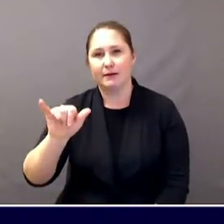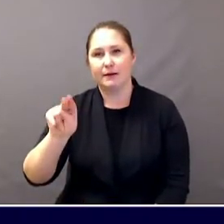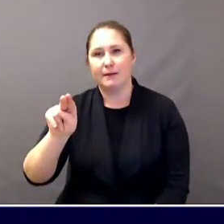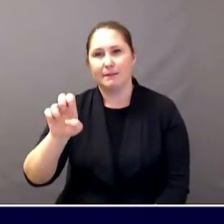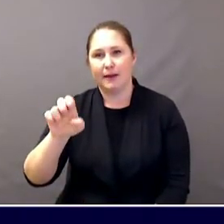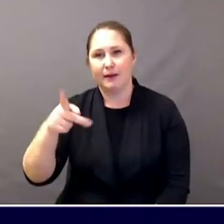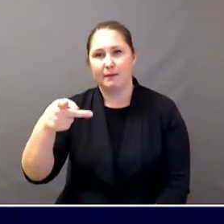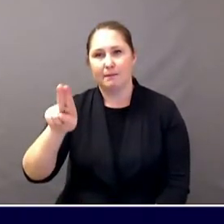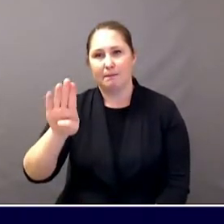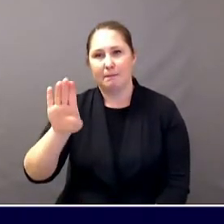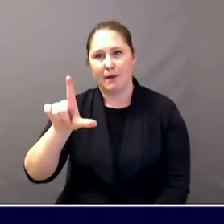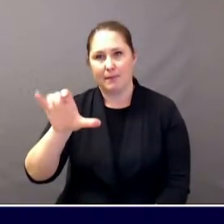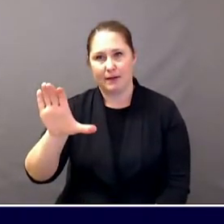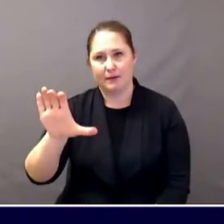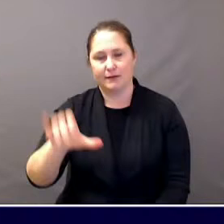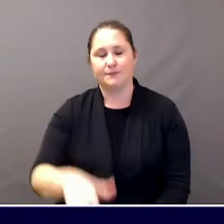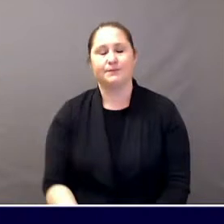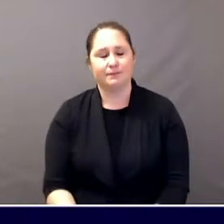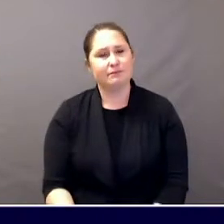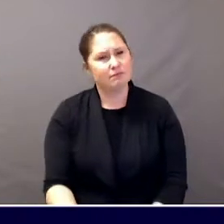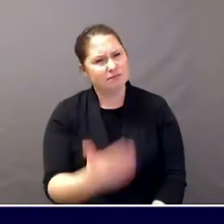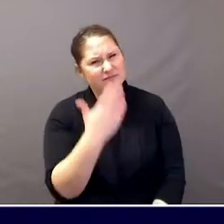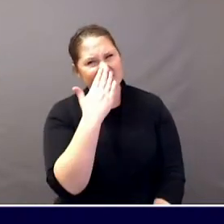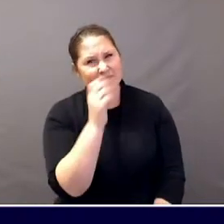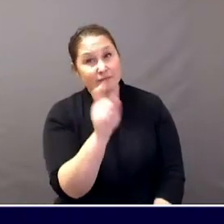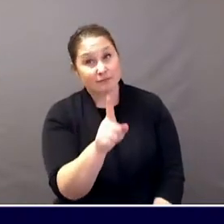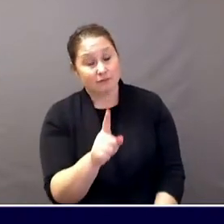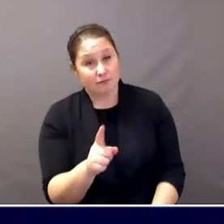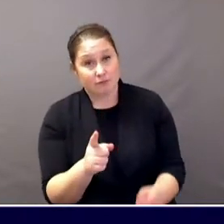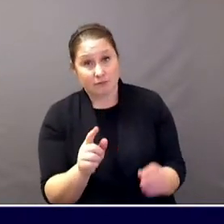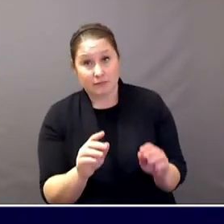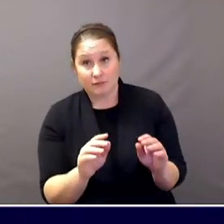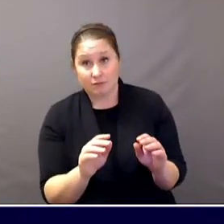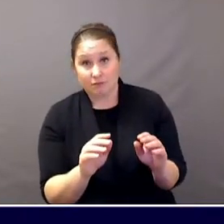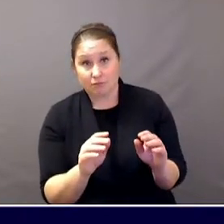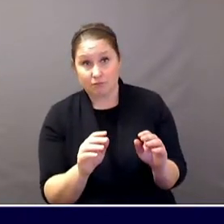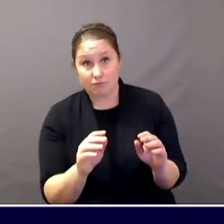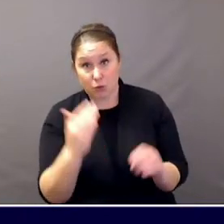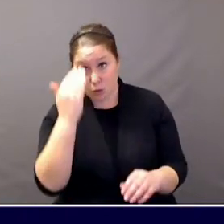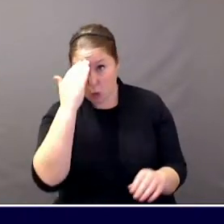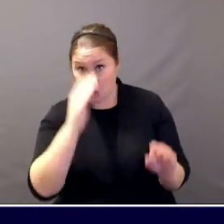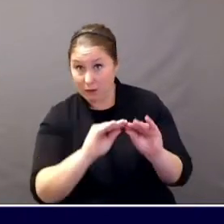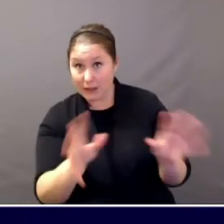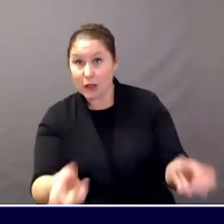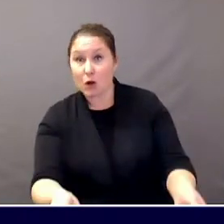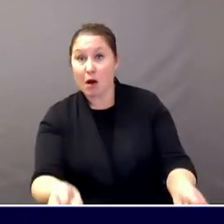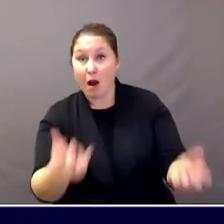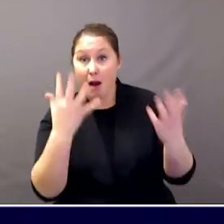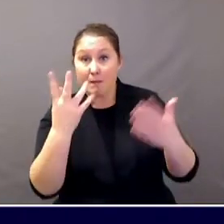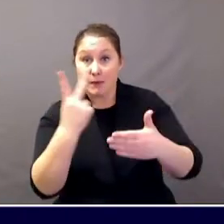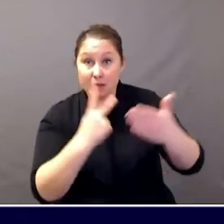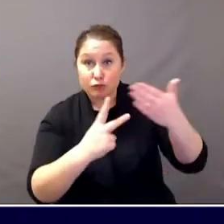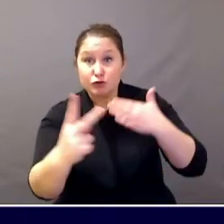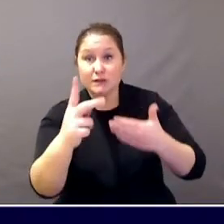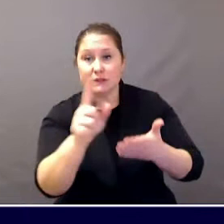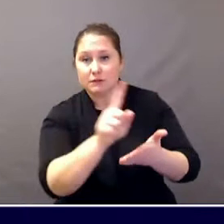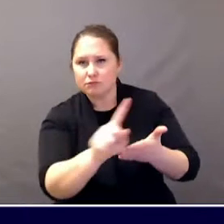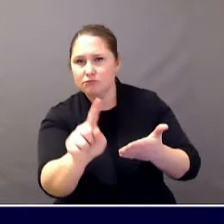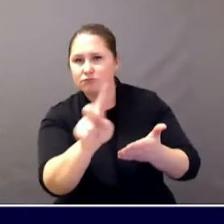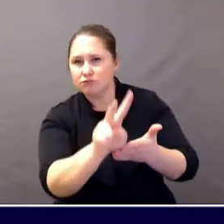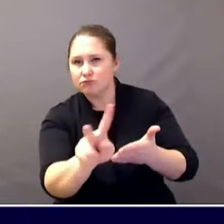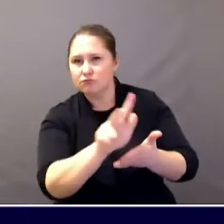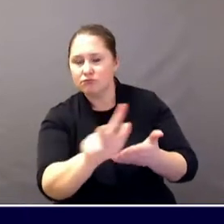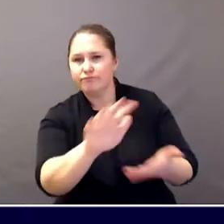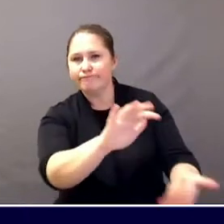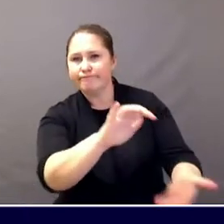Thanks, Dr. Shah. Are you getting any more clarity on the future supply of doses? And what's your reaction to the Trump administration saying that they're no longer